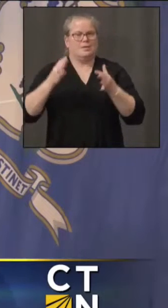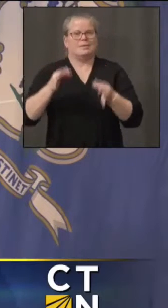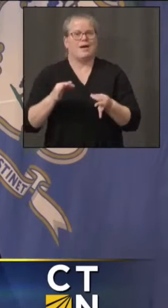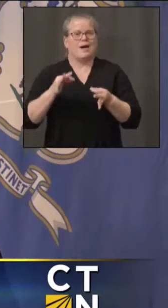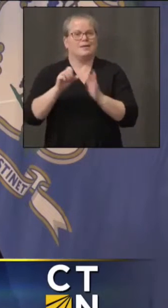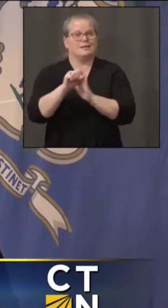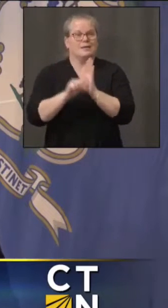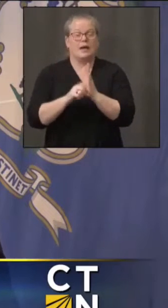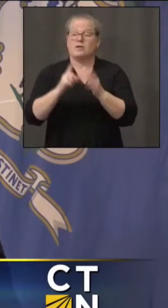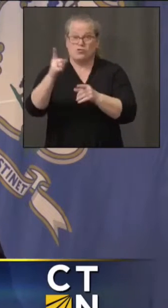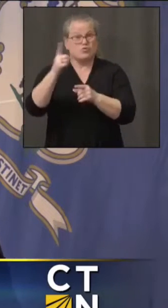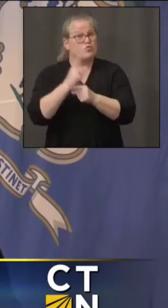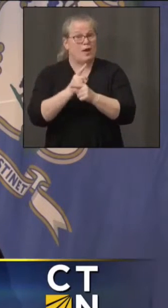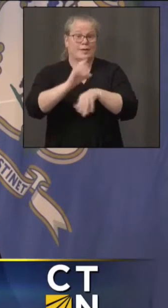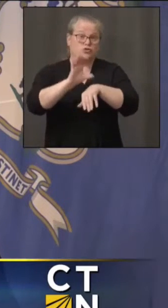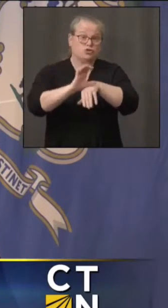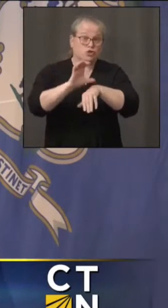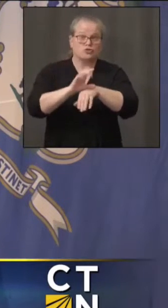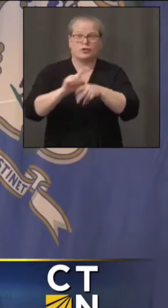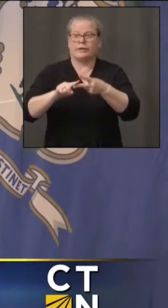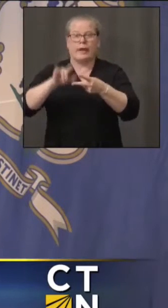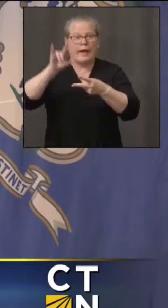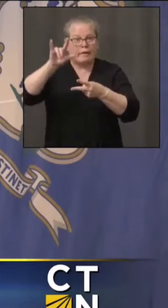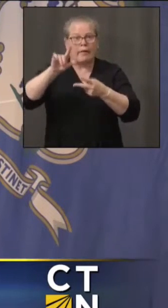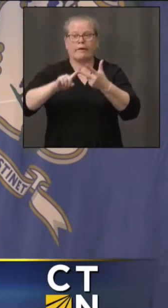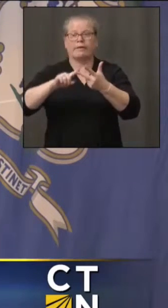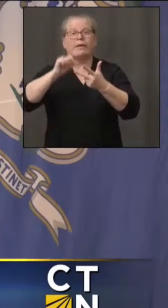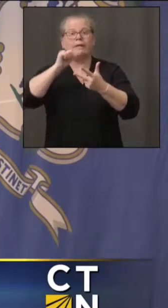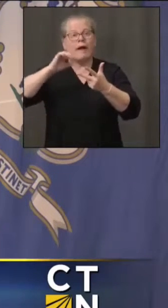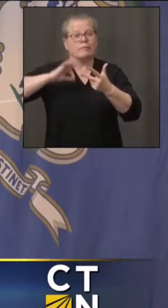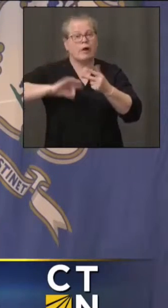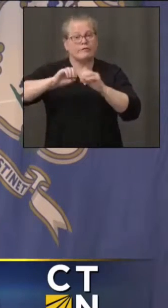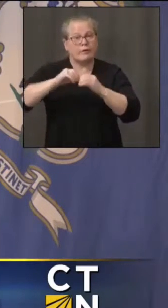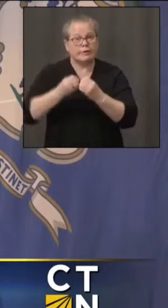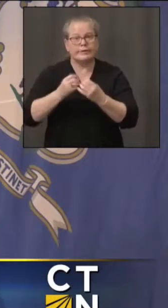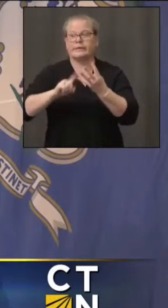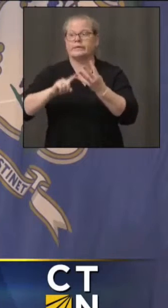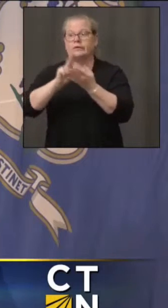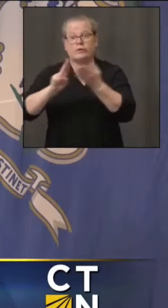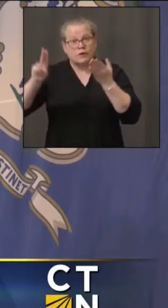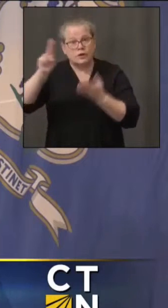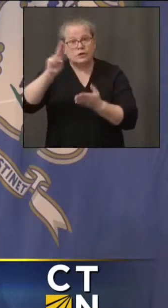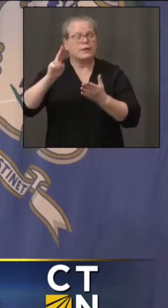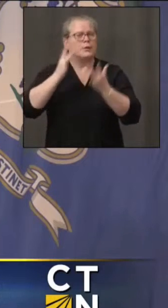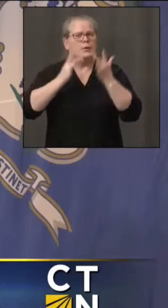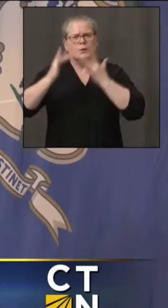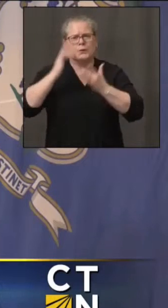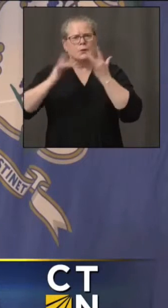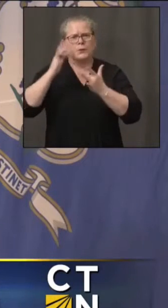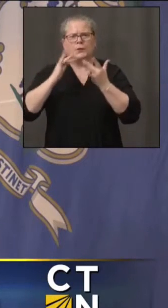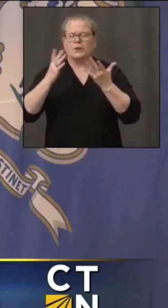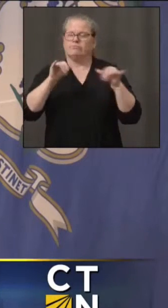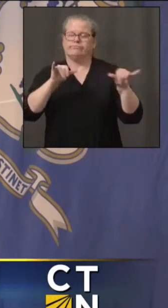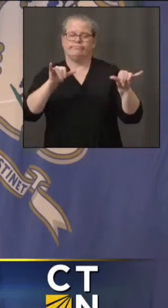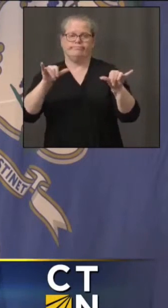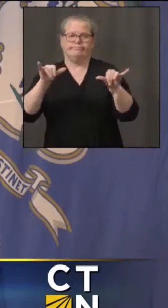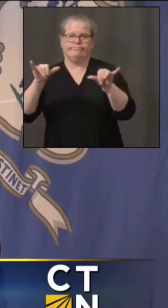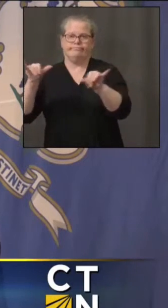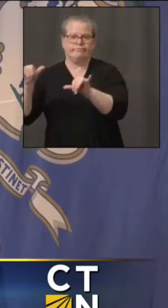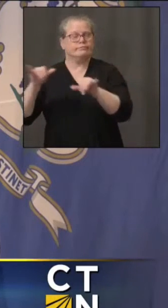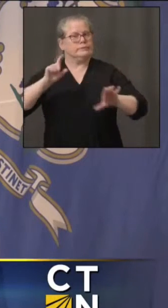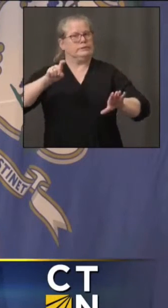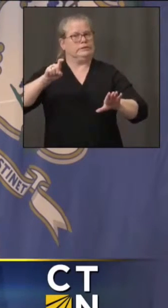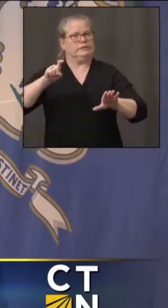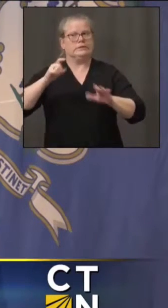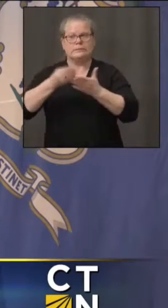it's churches, whether it's airlines, whether it's universities, across the board, there's a real need. I think